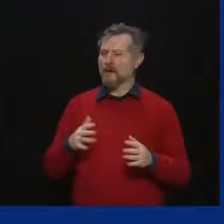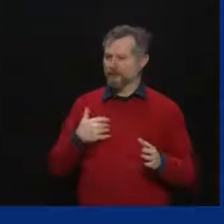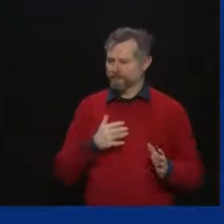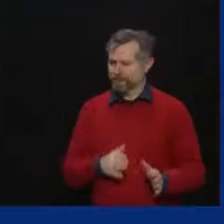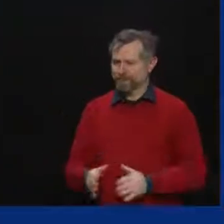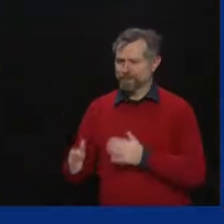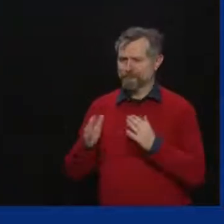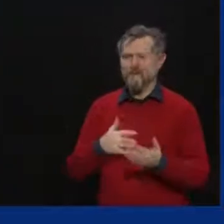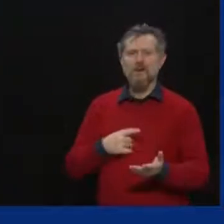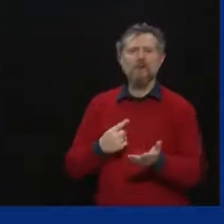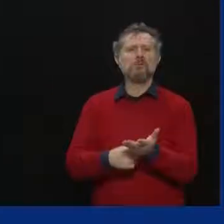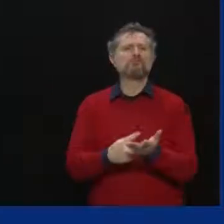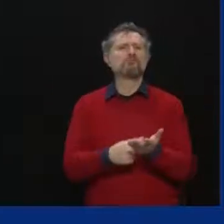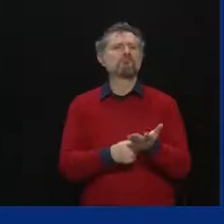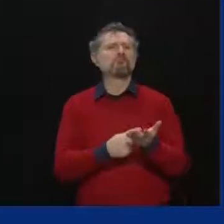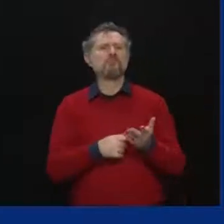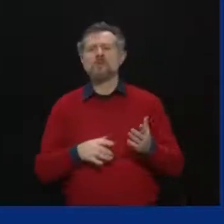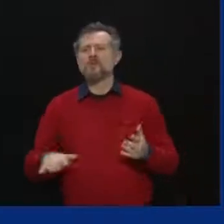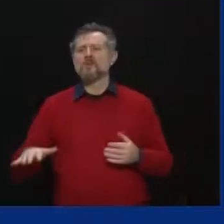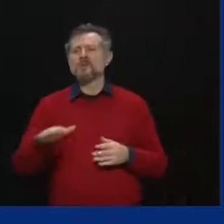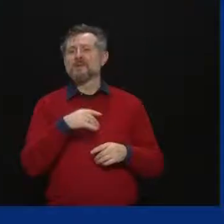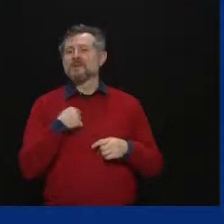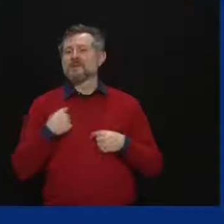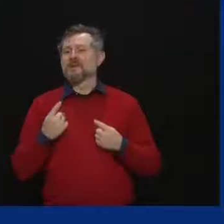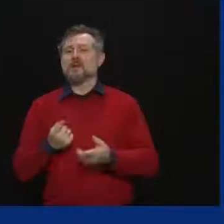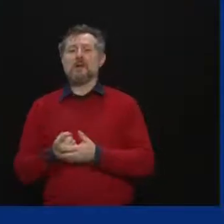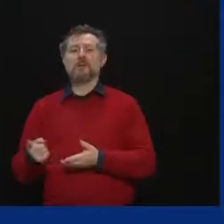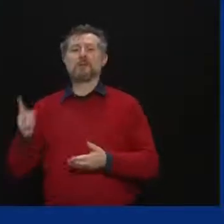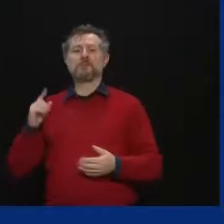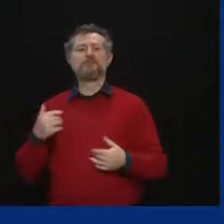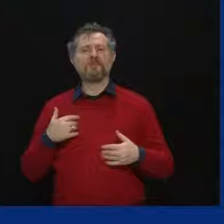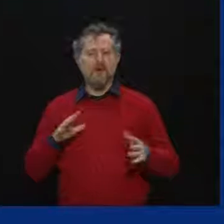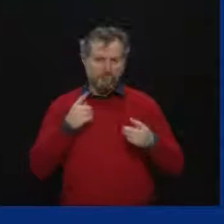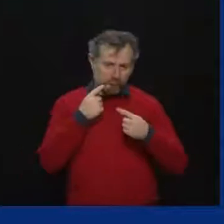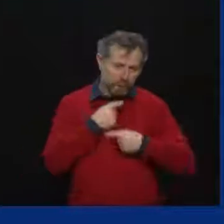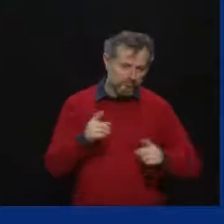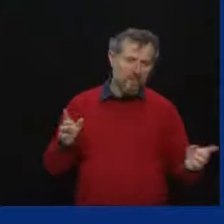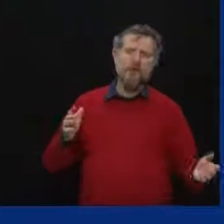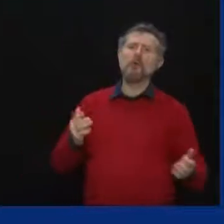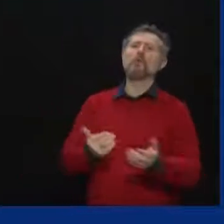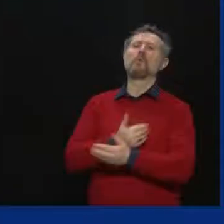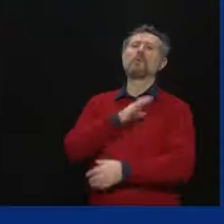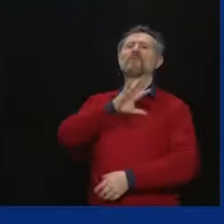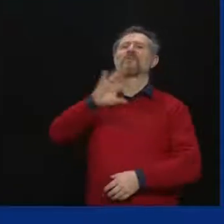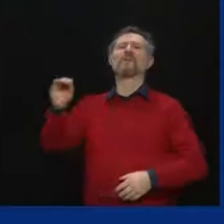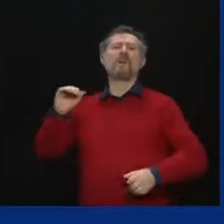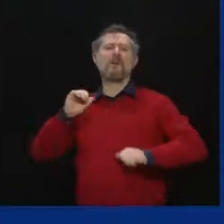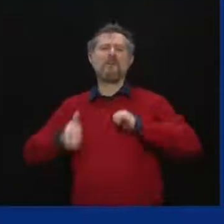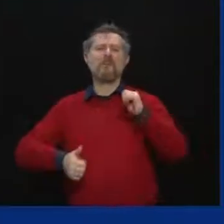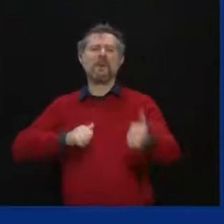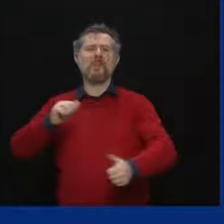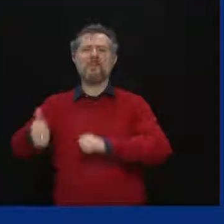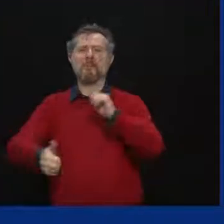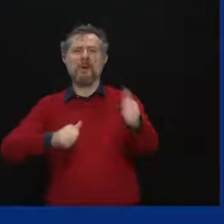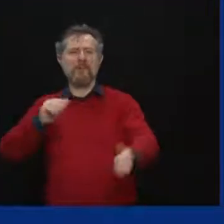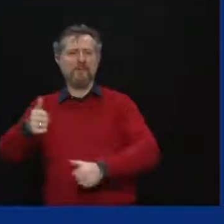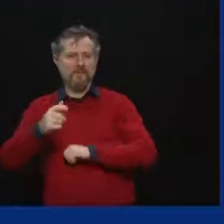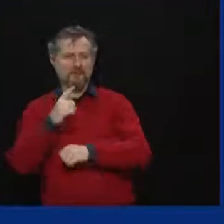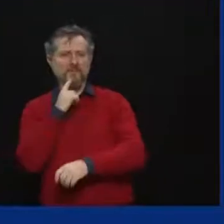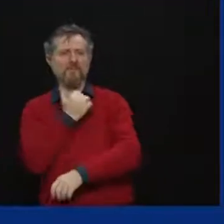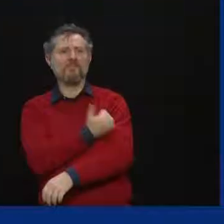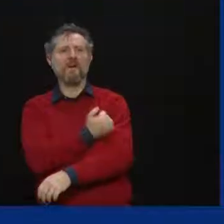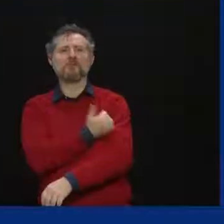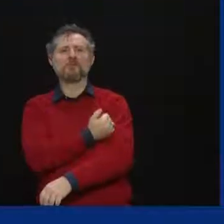about them. Recap, since last week, we have announced 40 new vaccination sites just since this past week. And I also